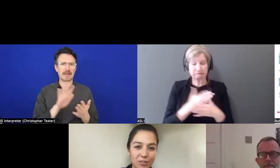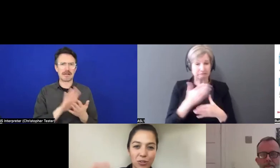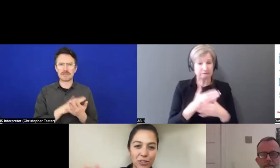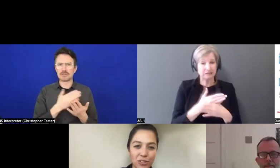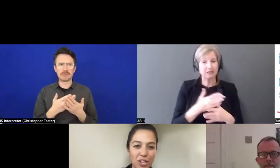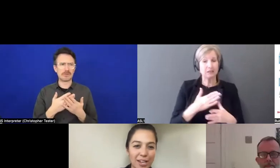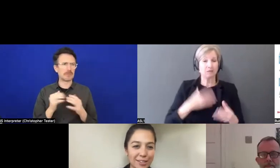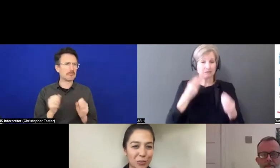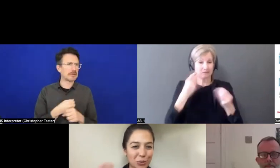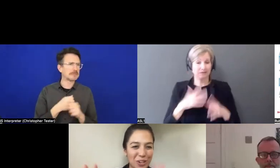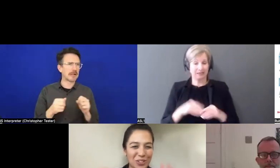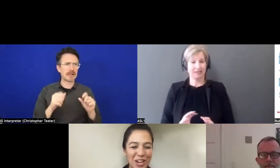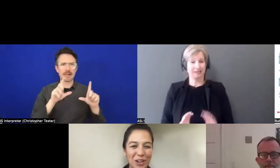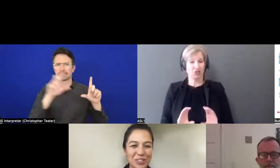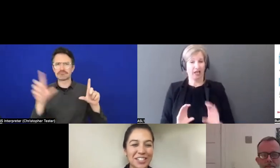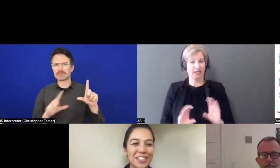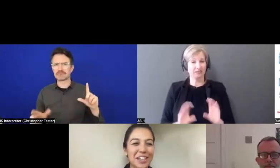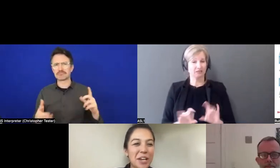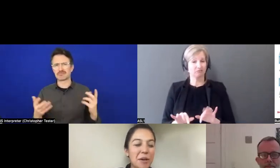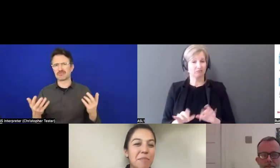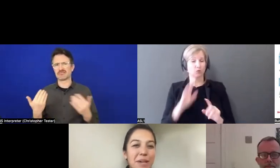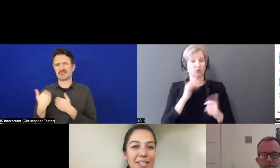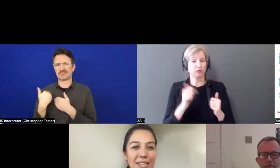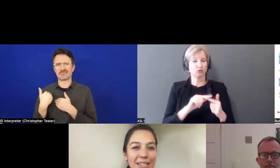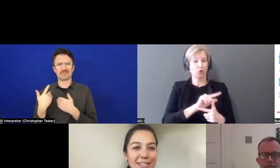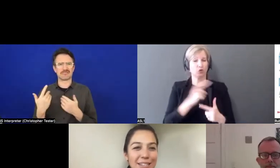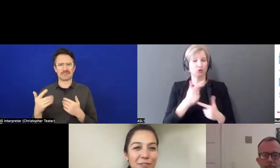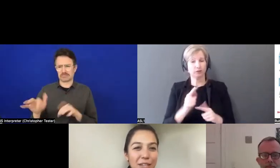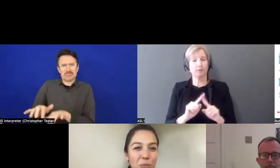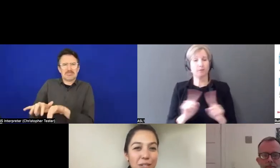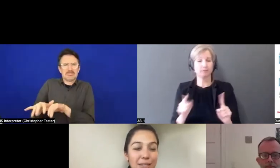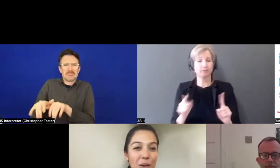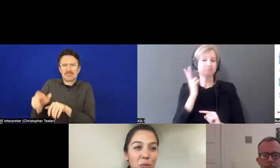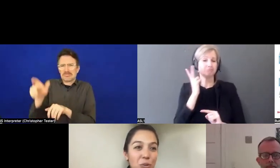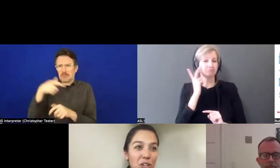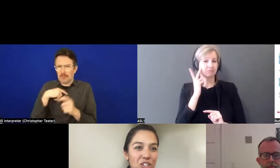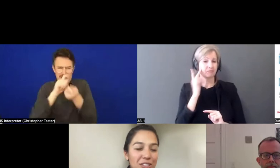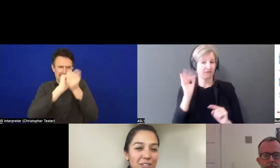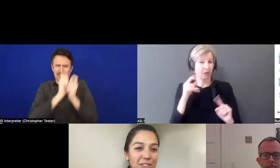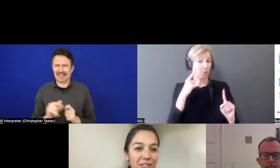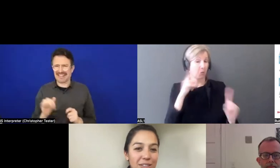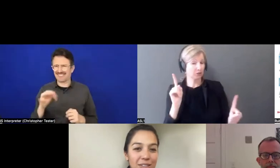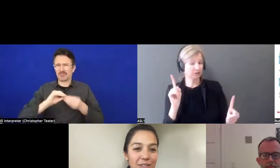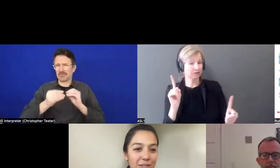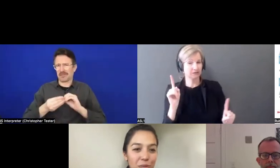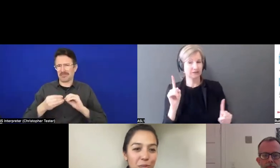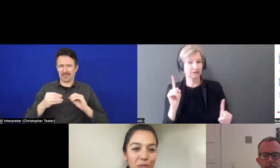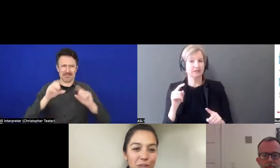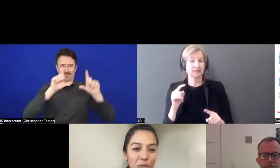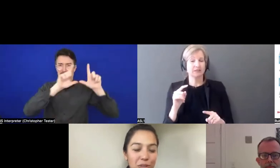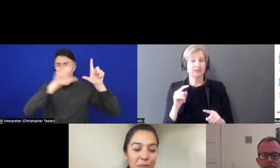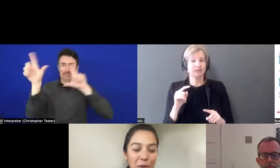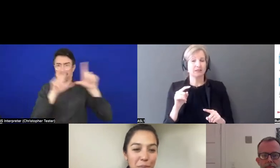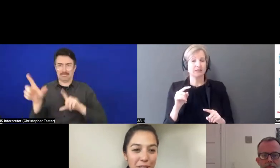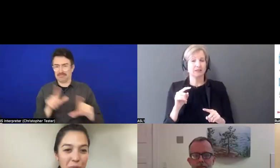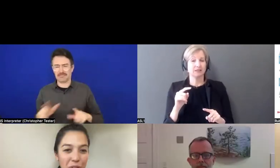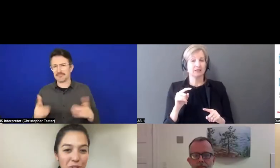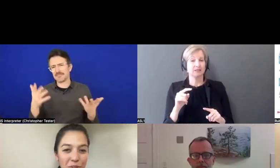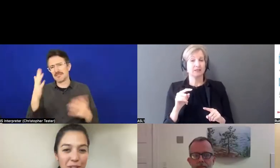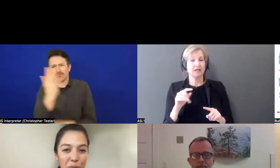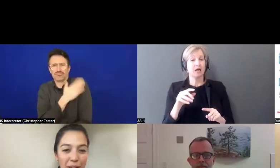please let us know in the chat and we'll try to alternate. But let's see if that works. I will not share the